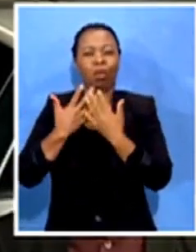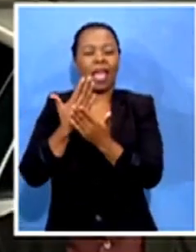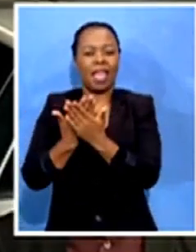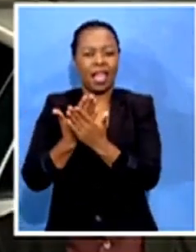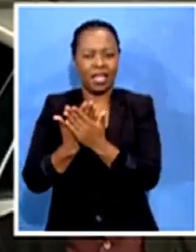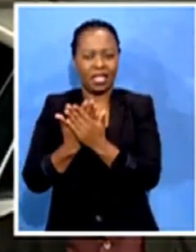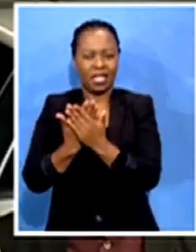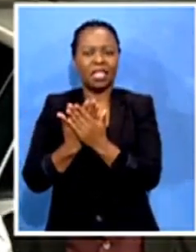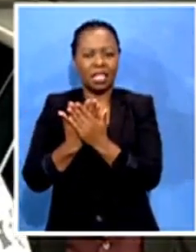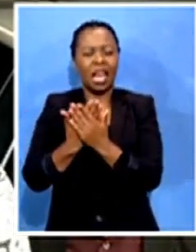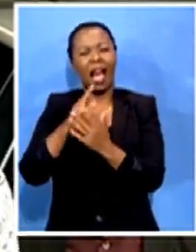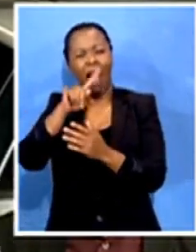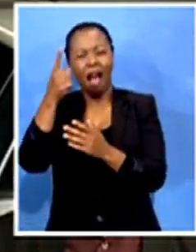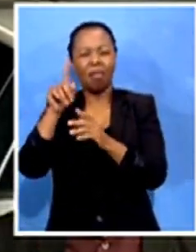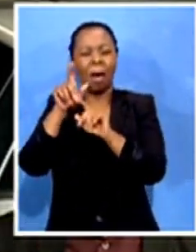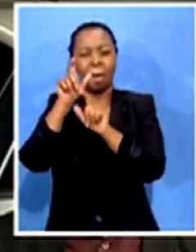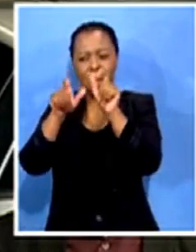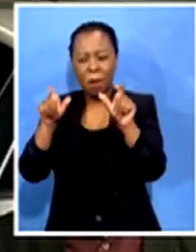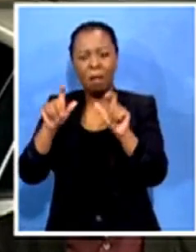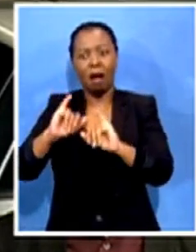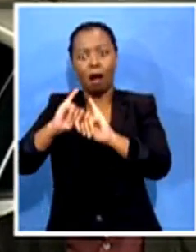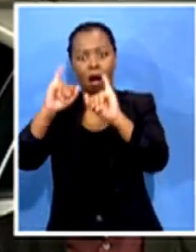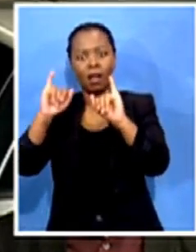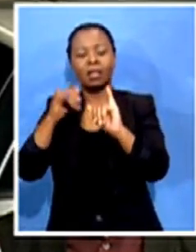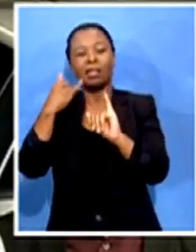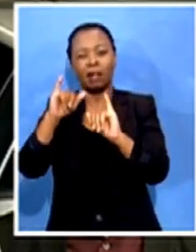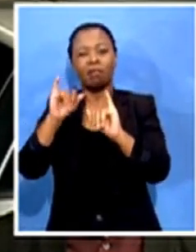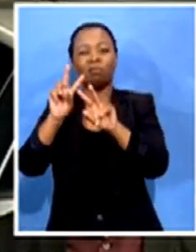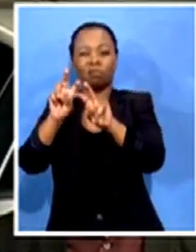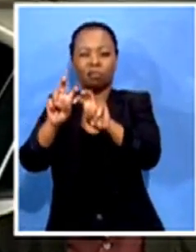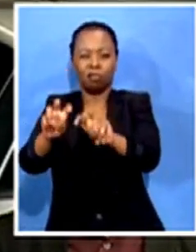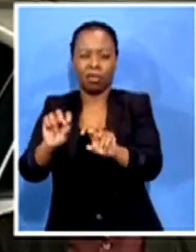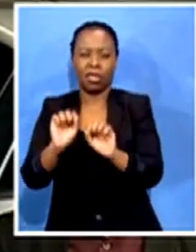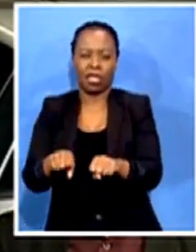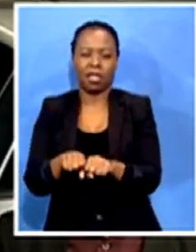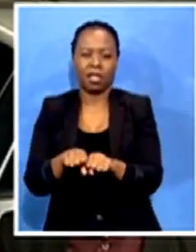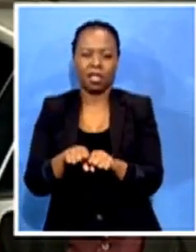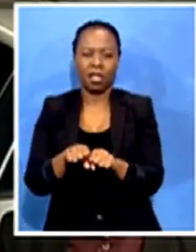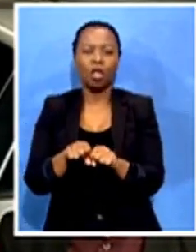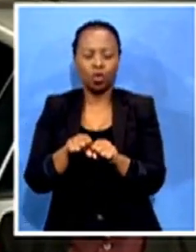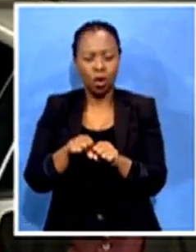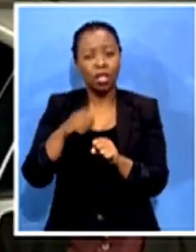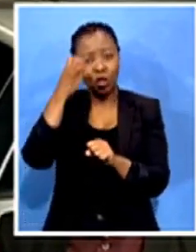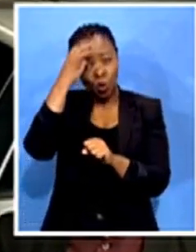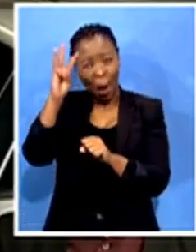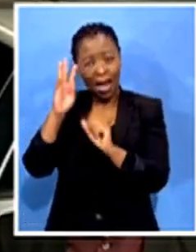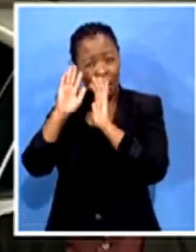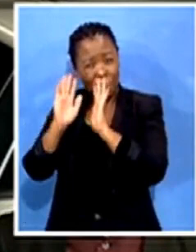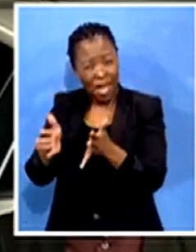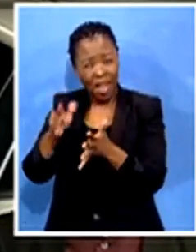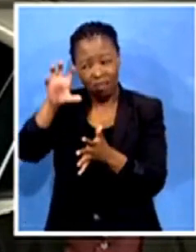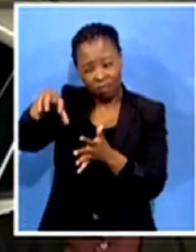being investigated. But not only in Tshwane, also in Johannesburg, we are monitoring all the